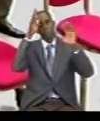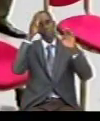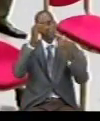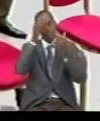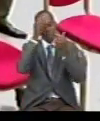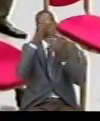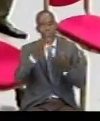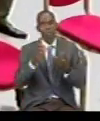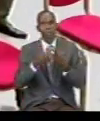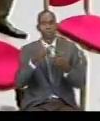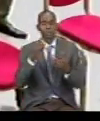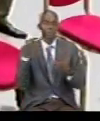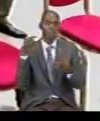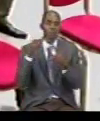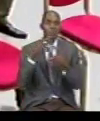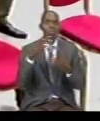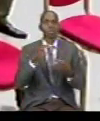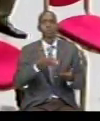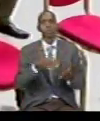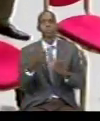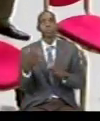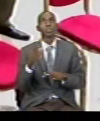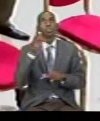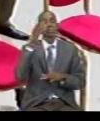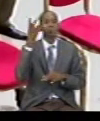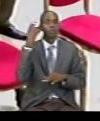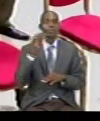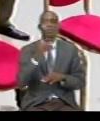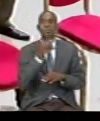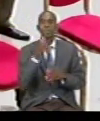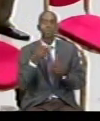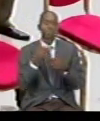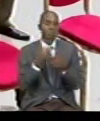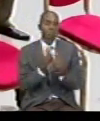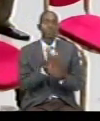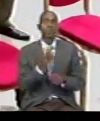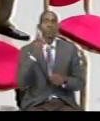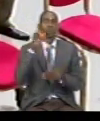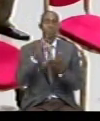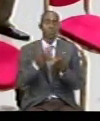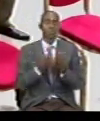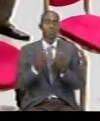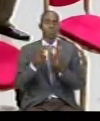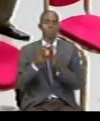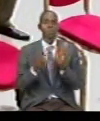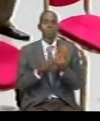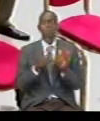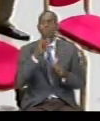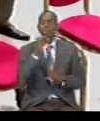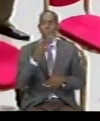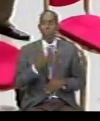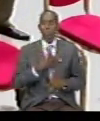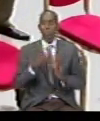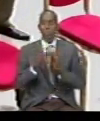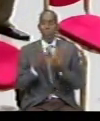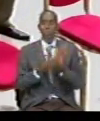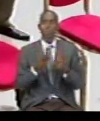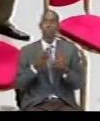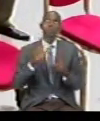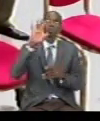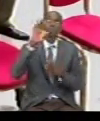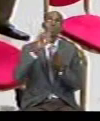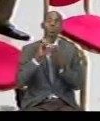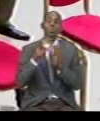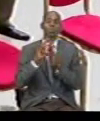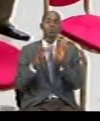the point of death, he was not following his own will. Said, not my will, but thy own will be done.